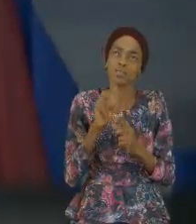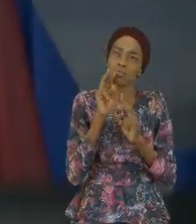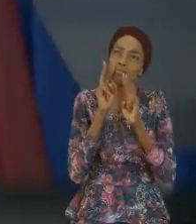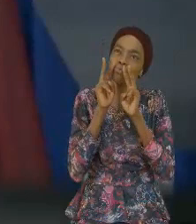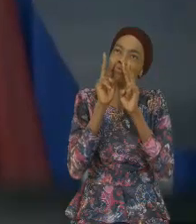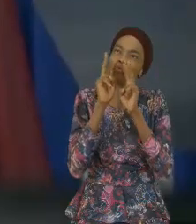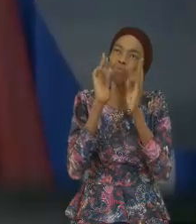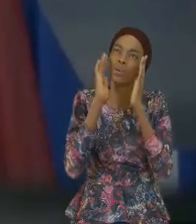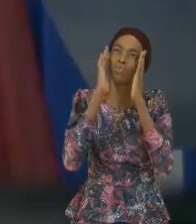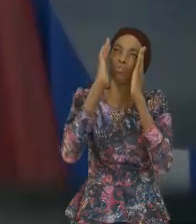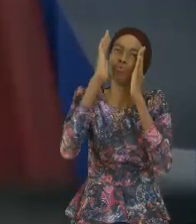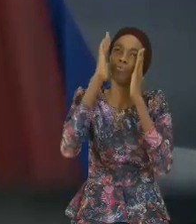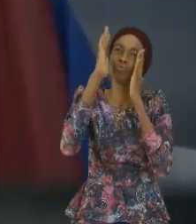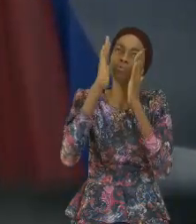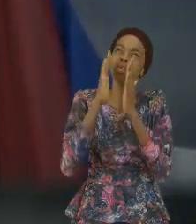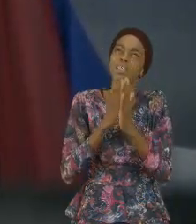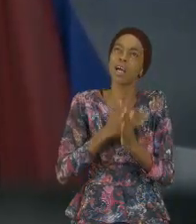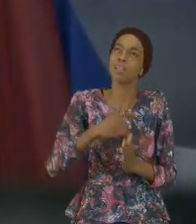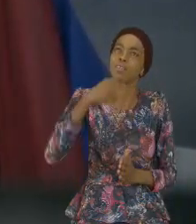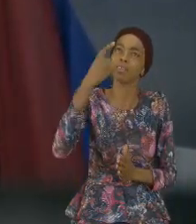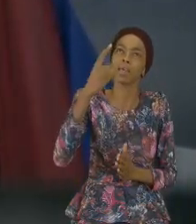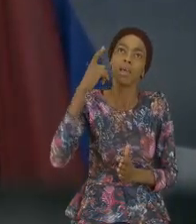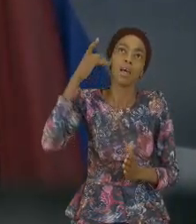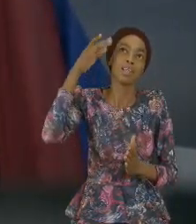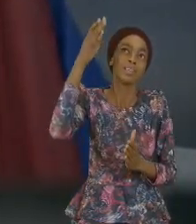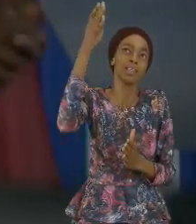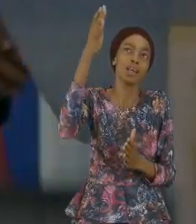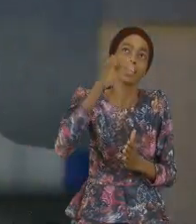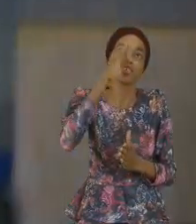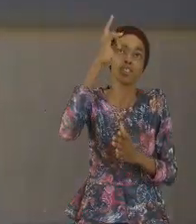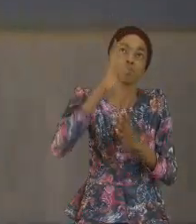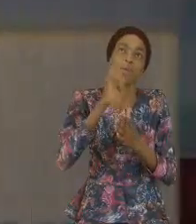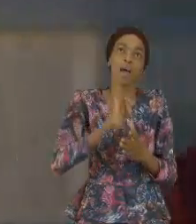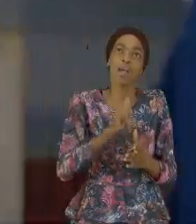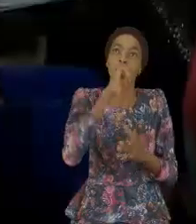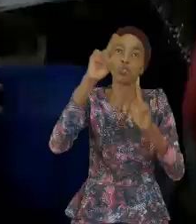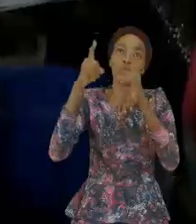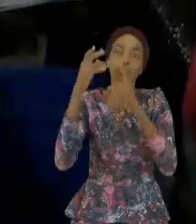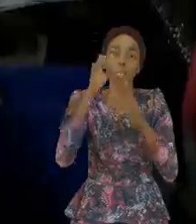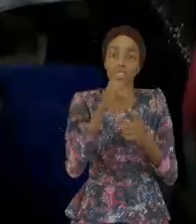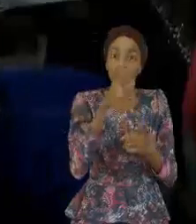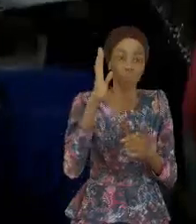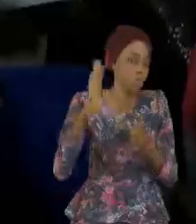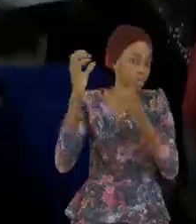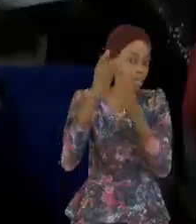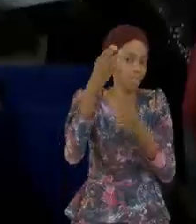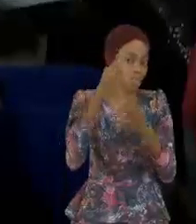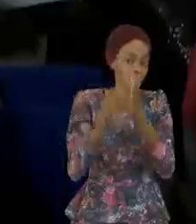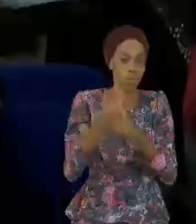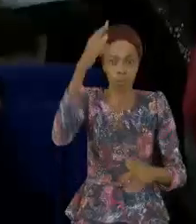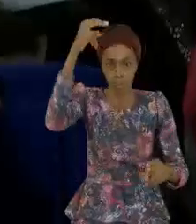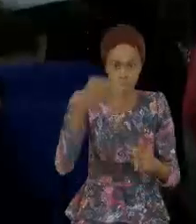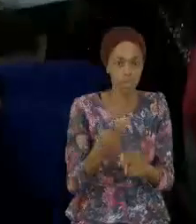say, that is where I am going, and you will get there. I'm talking to